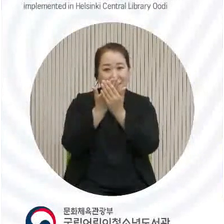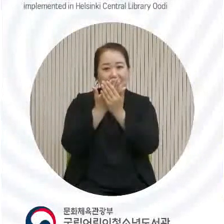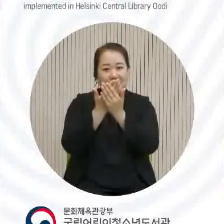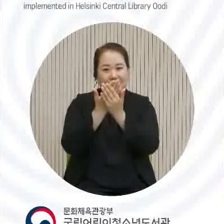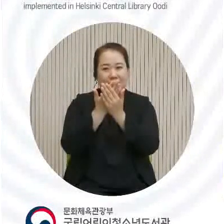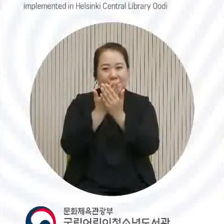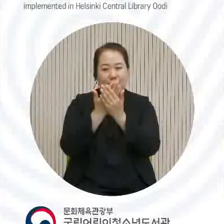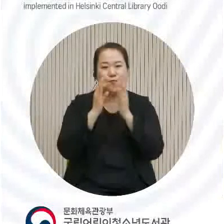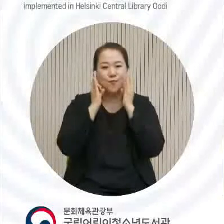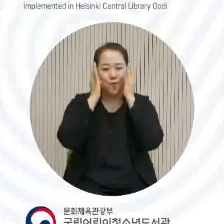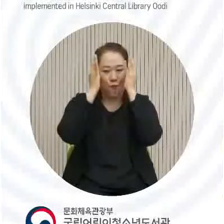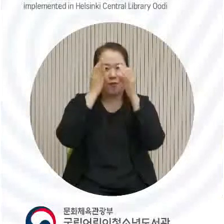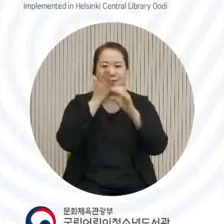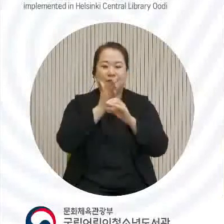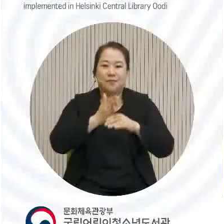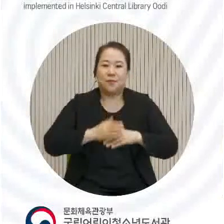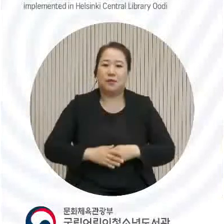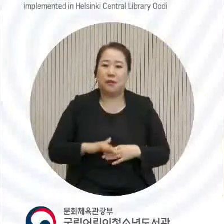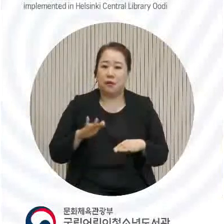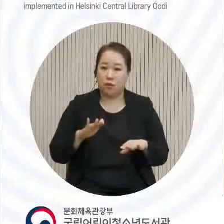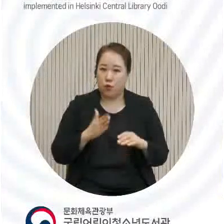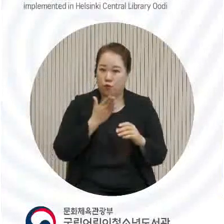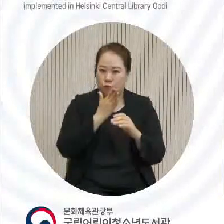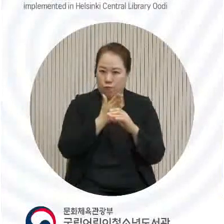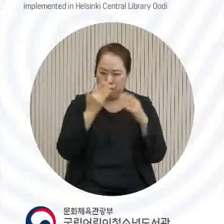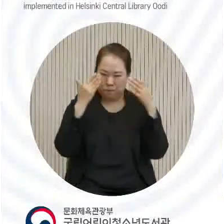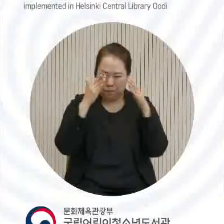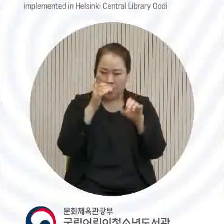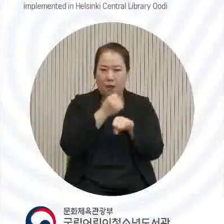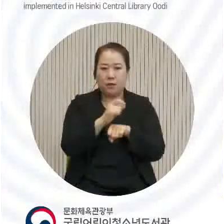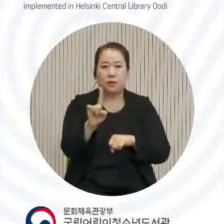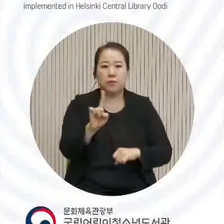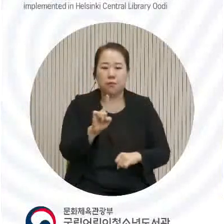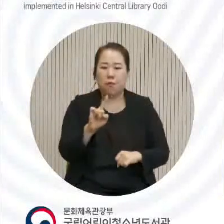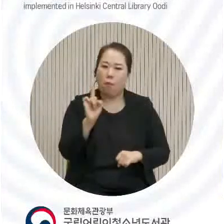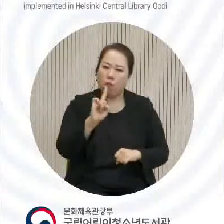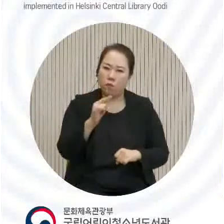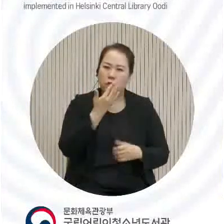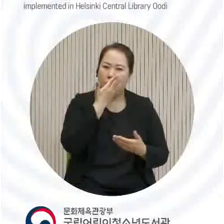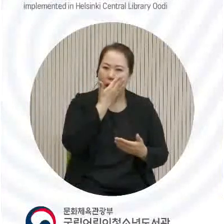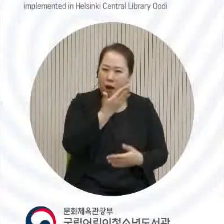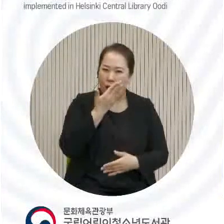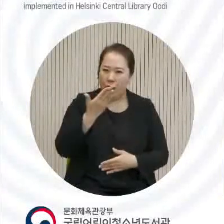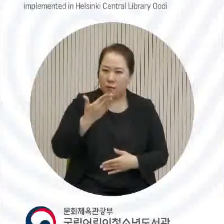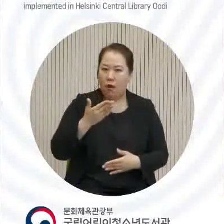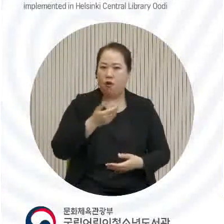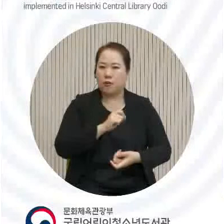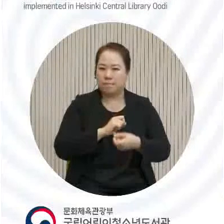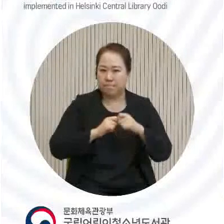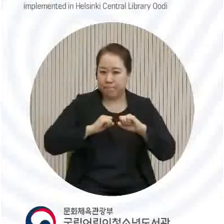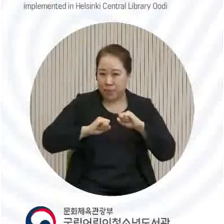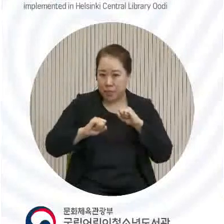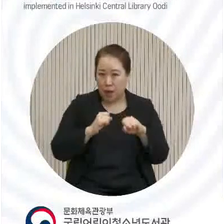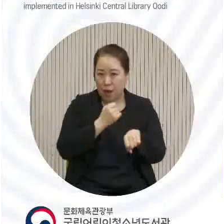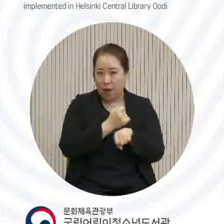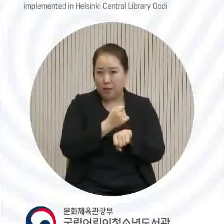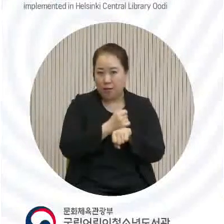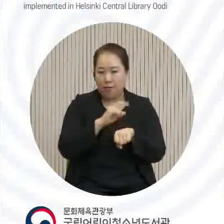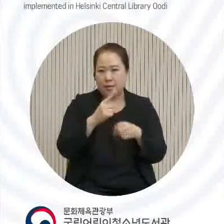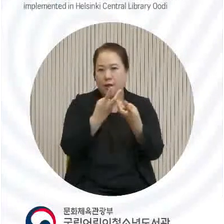focuses is also to implement different possibilities of the digital era into these workshops. That